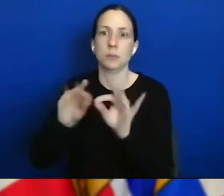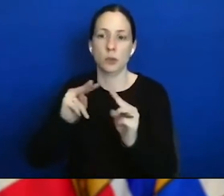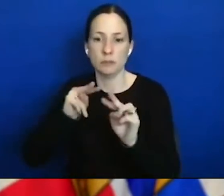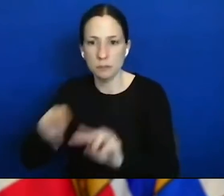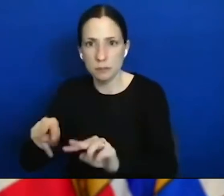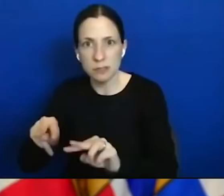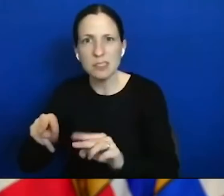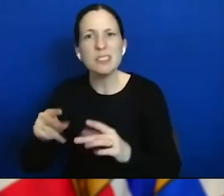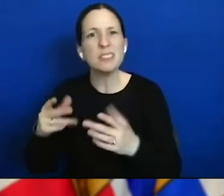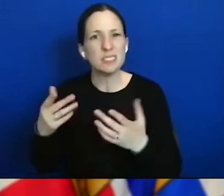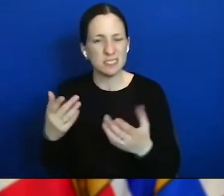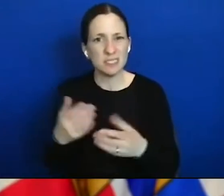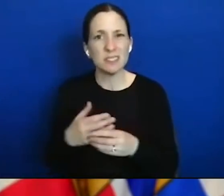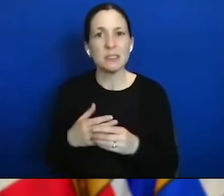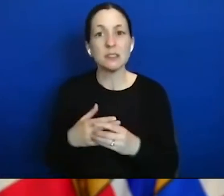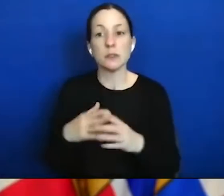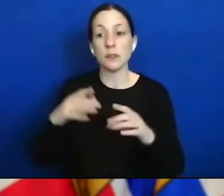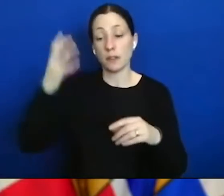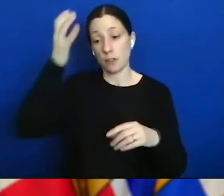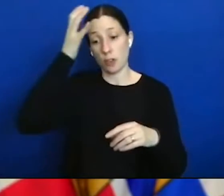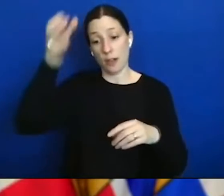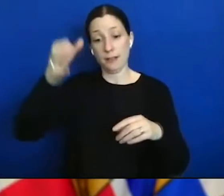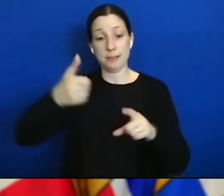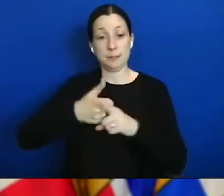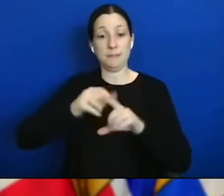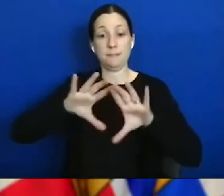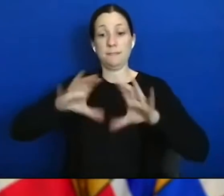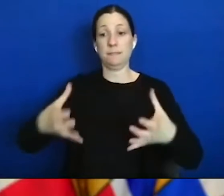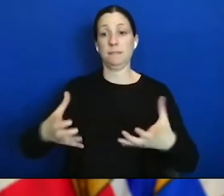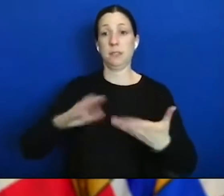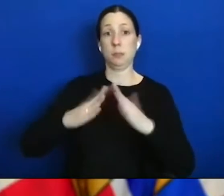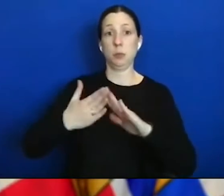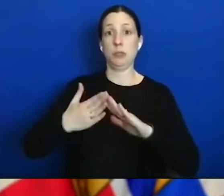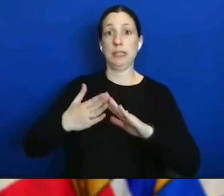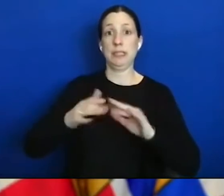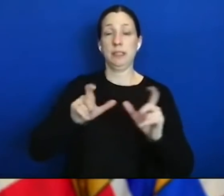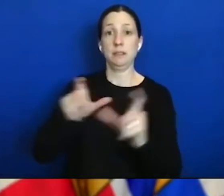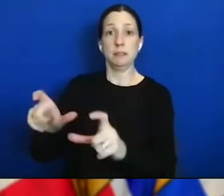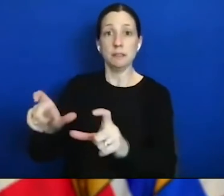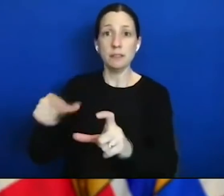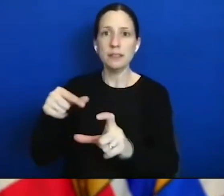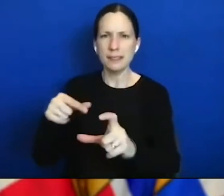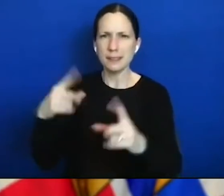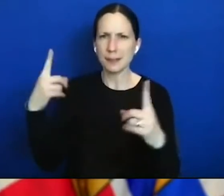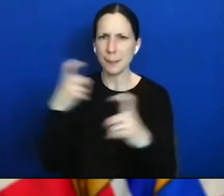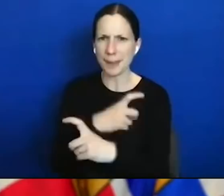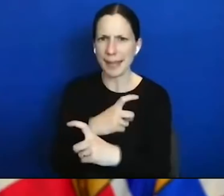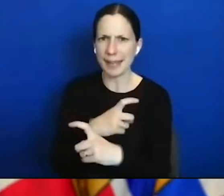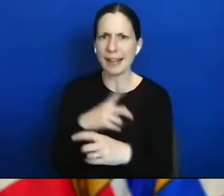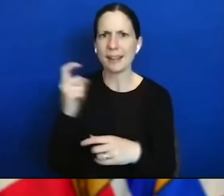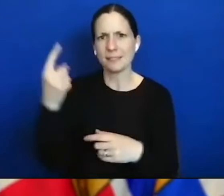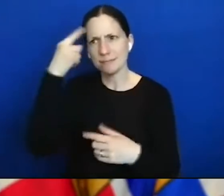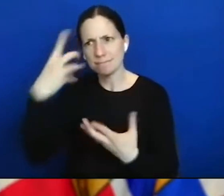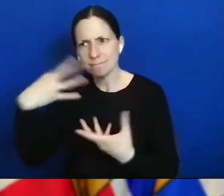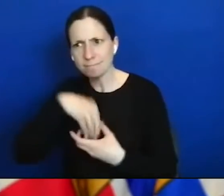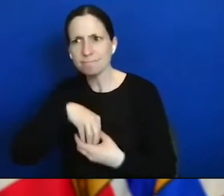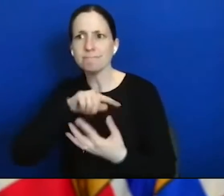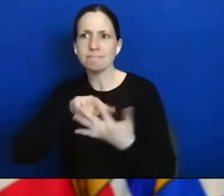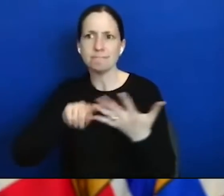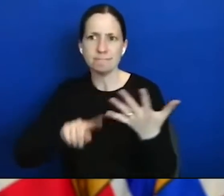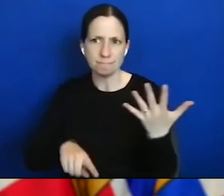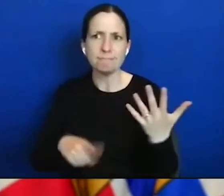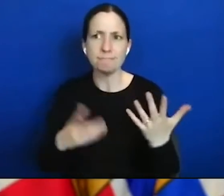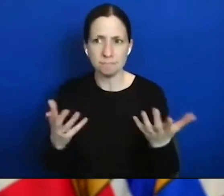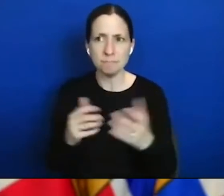we're looking at the concept. What we do know from the effectiveness studies and from looking at